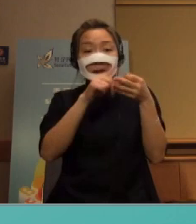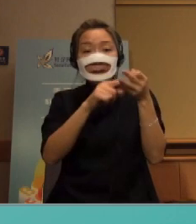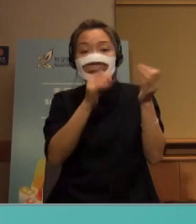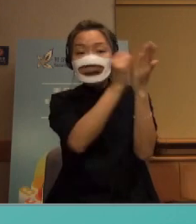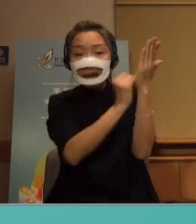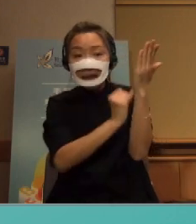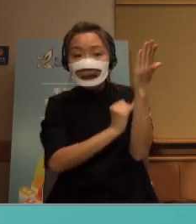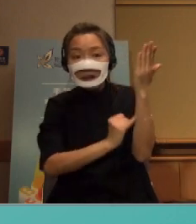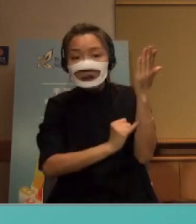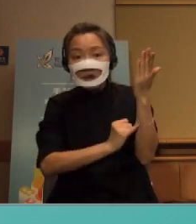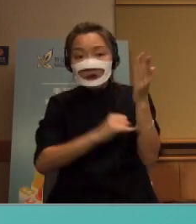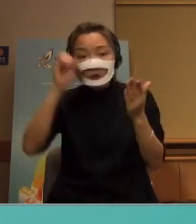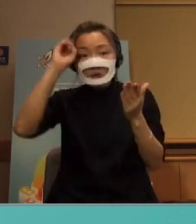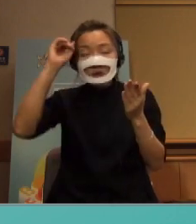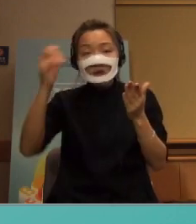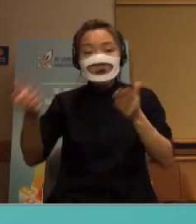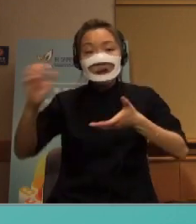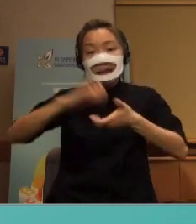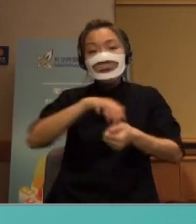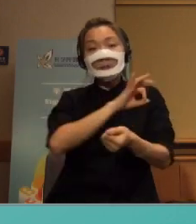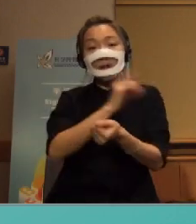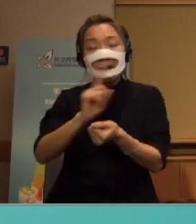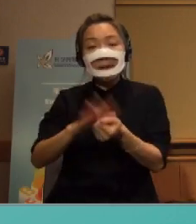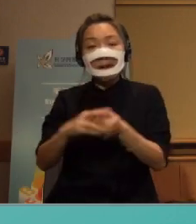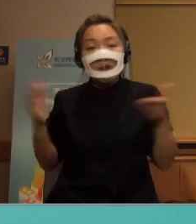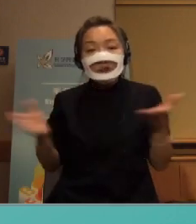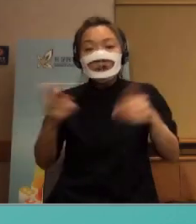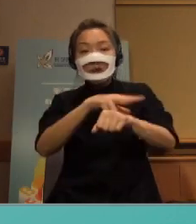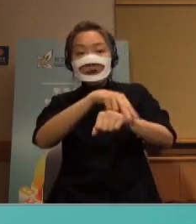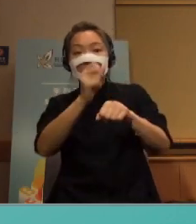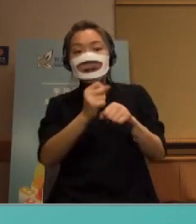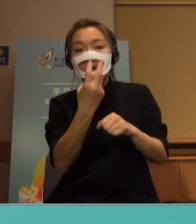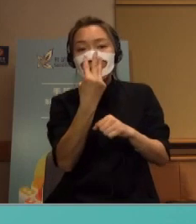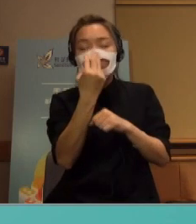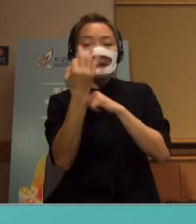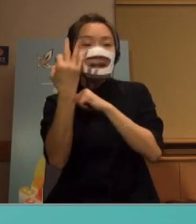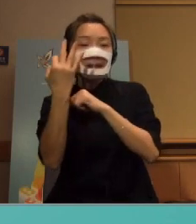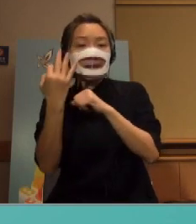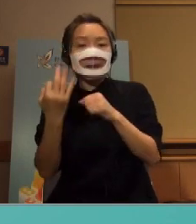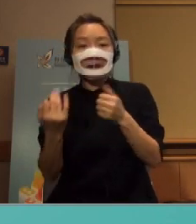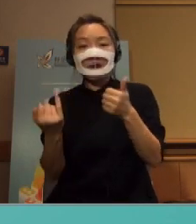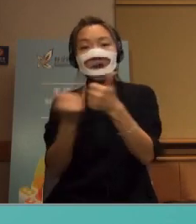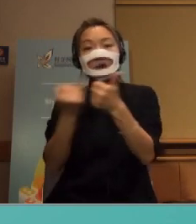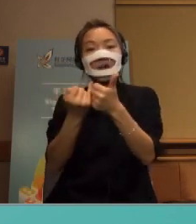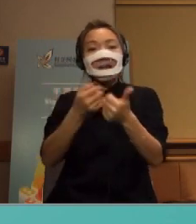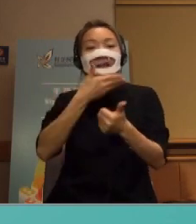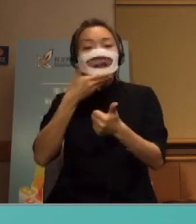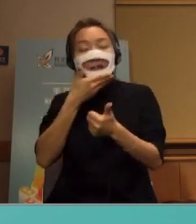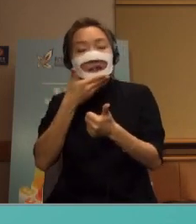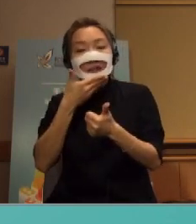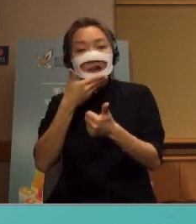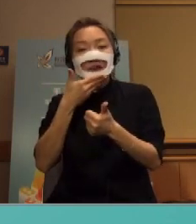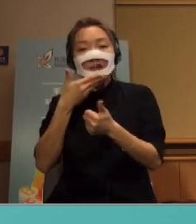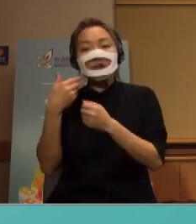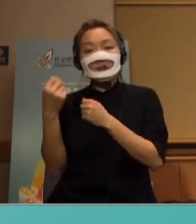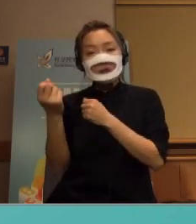Metaverse Web3 the ideas to the local student, to the youth, and also maybe to some underprivileged group,